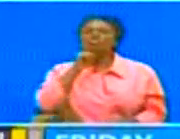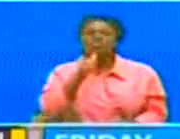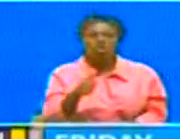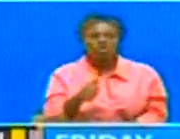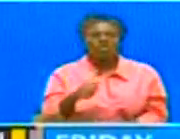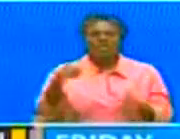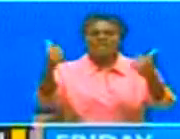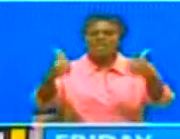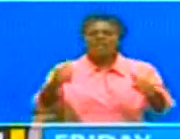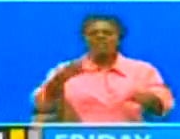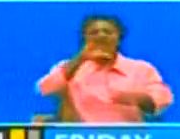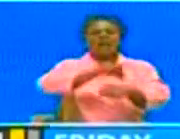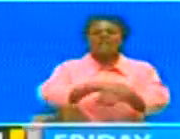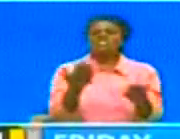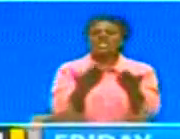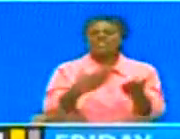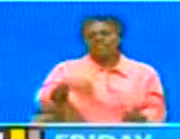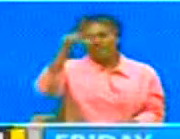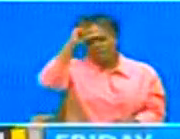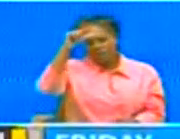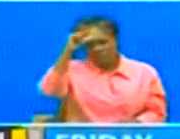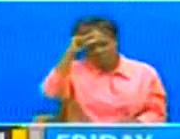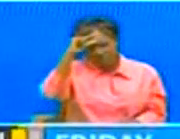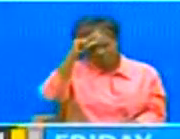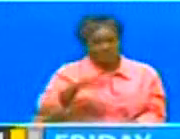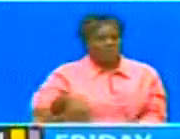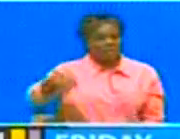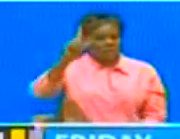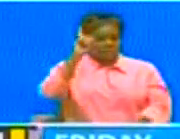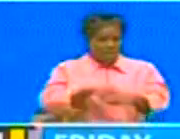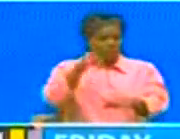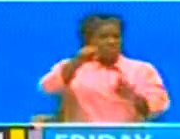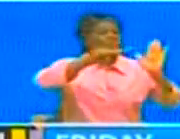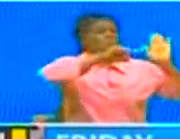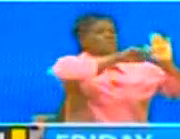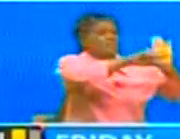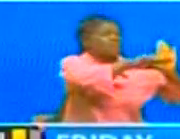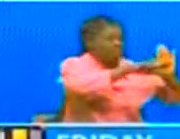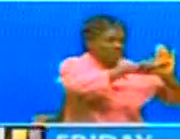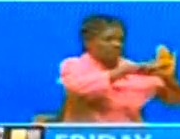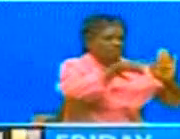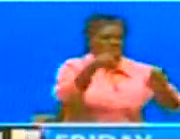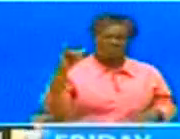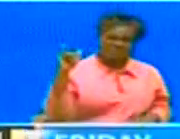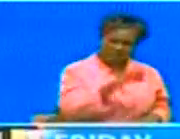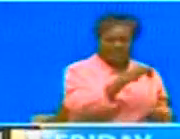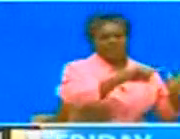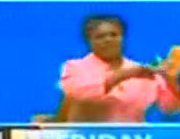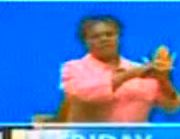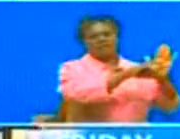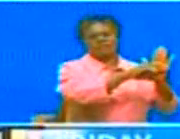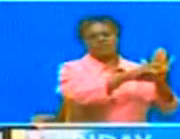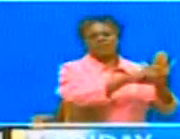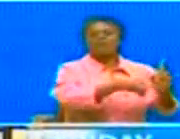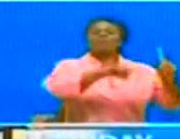they have never earned anything mm-hmm. in this government. You know, once you are negative, mm-hmm. you remain negative. Forever. If